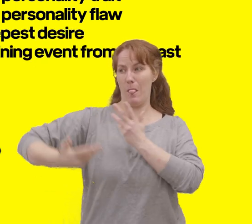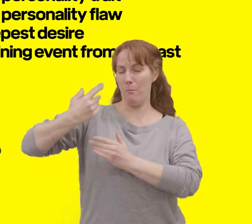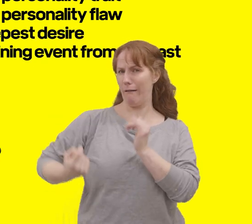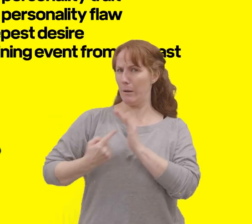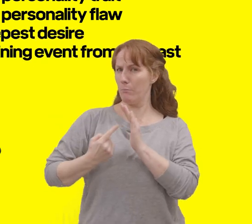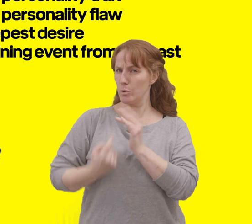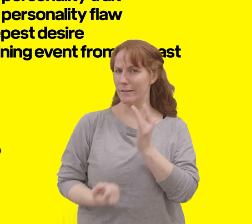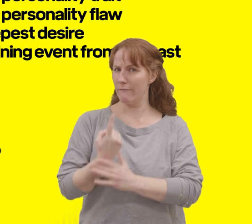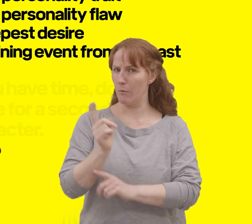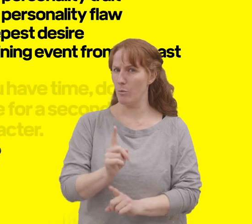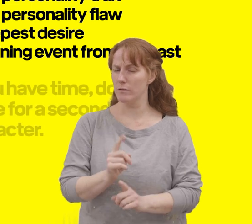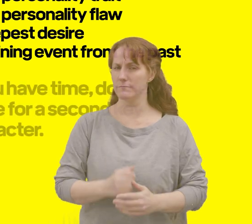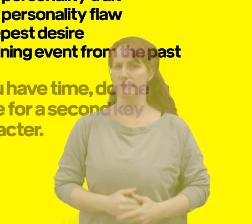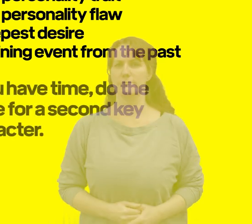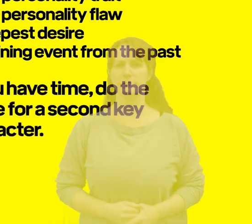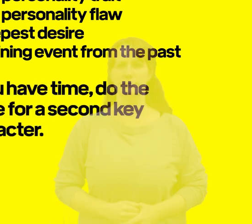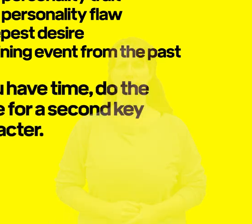event from their past?